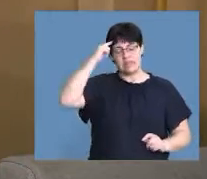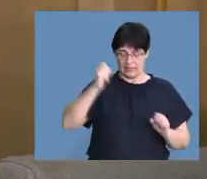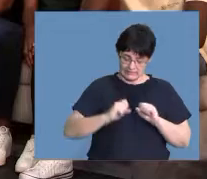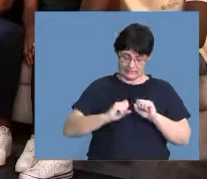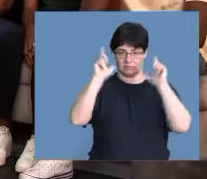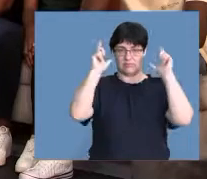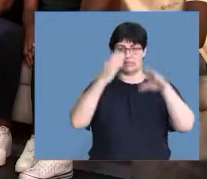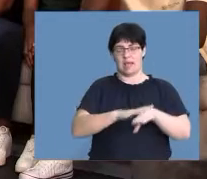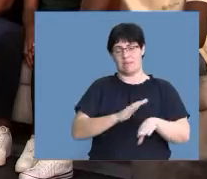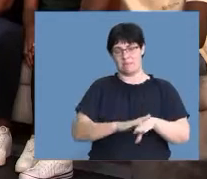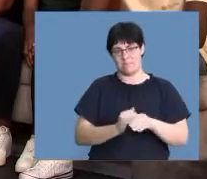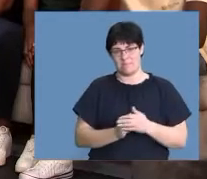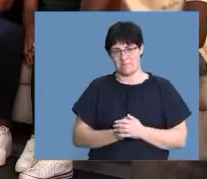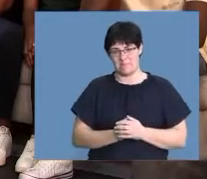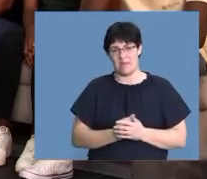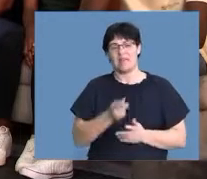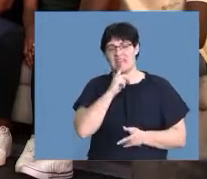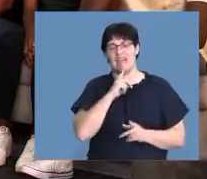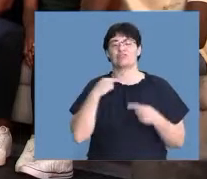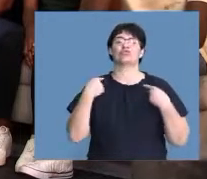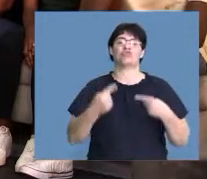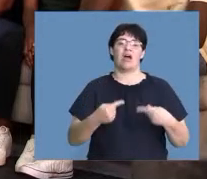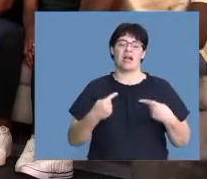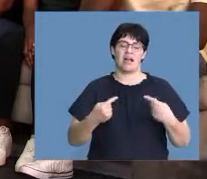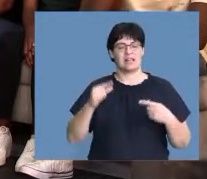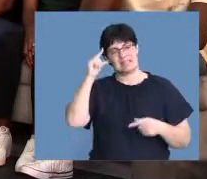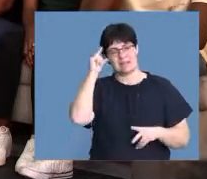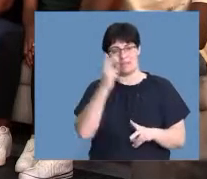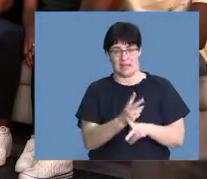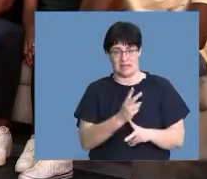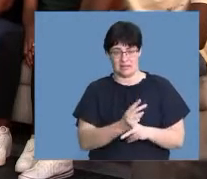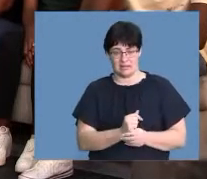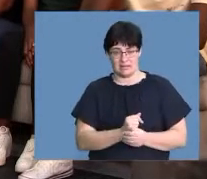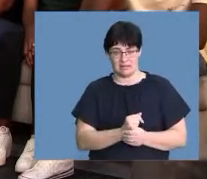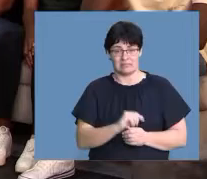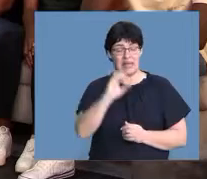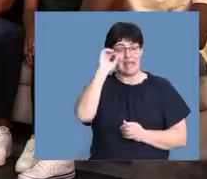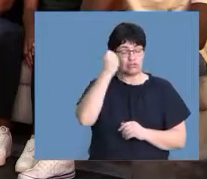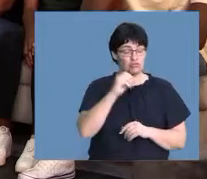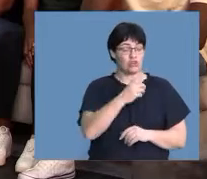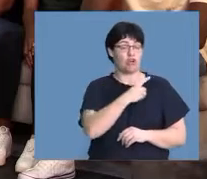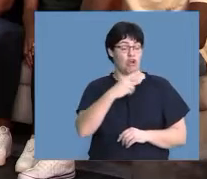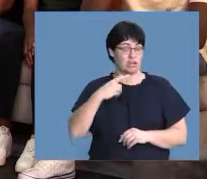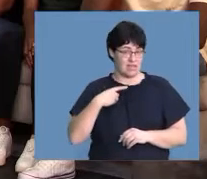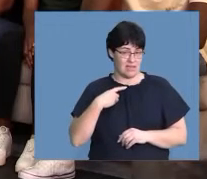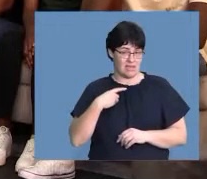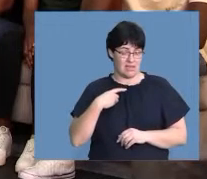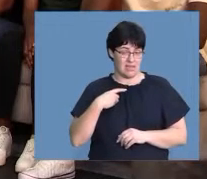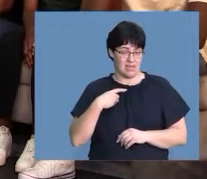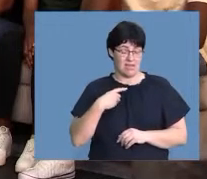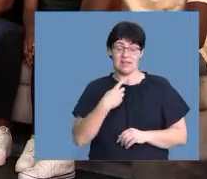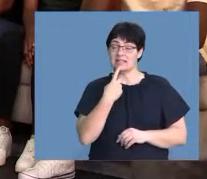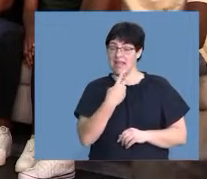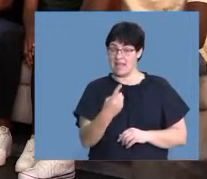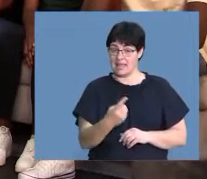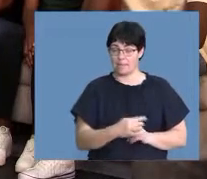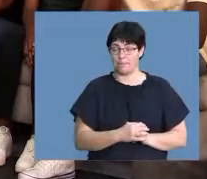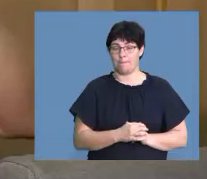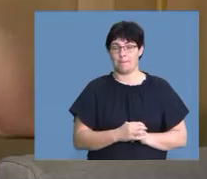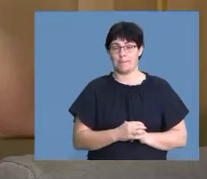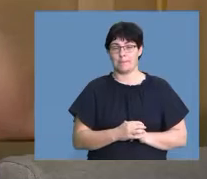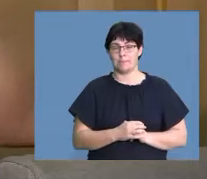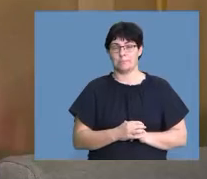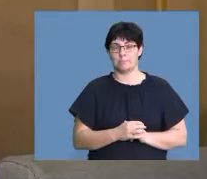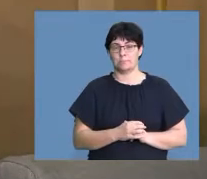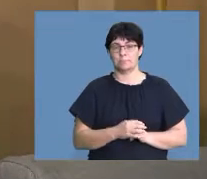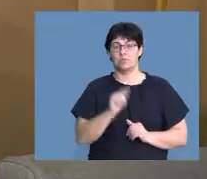up. So then we are waking ourselves up again. And interesting, the doctors, medical world speaks about